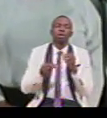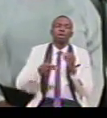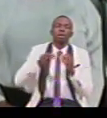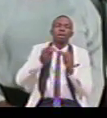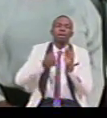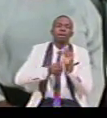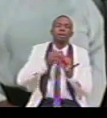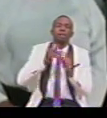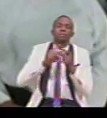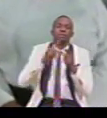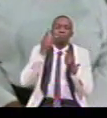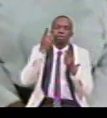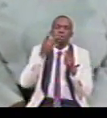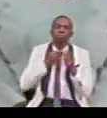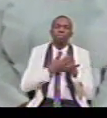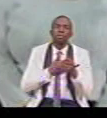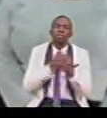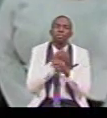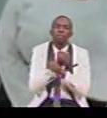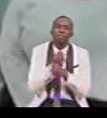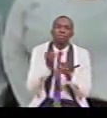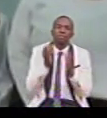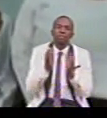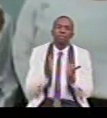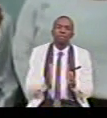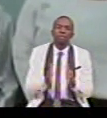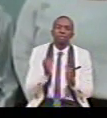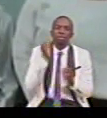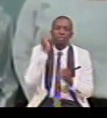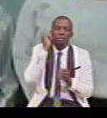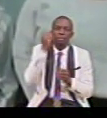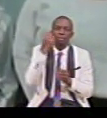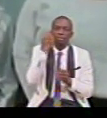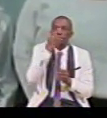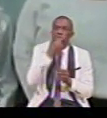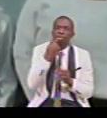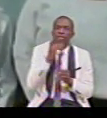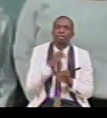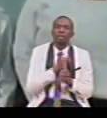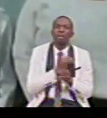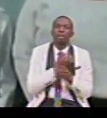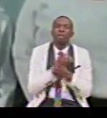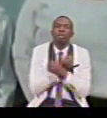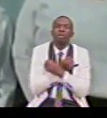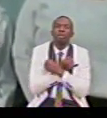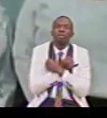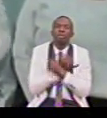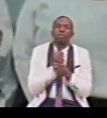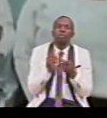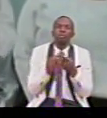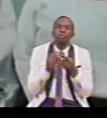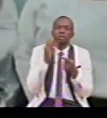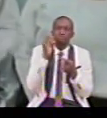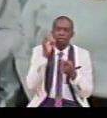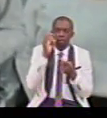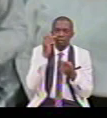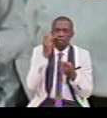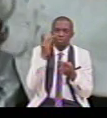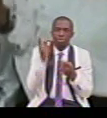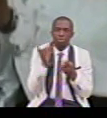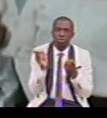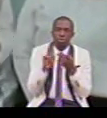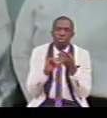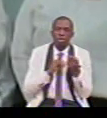my savior he swears I long to see till I have the victory